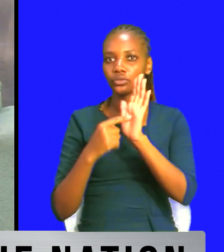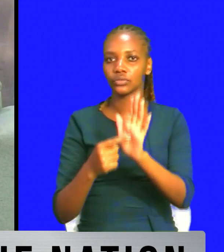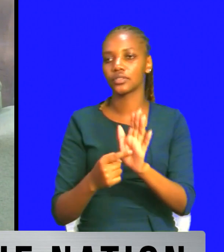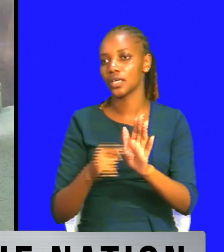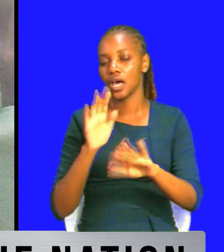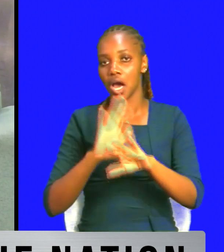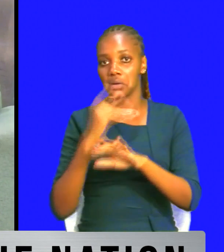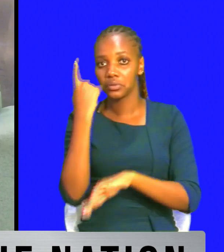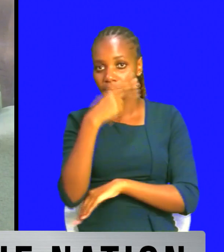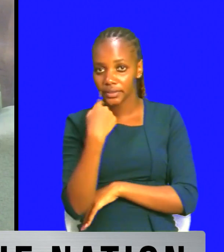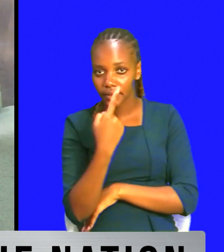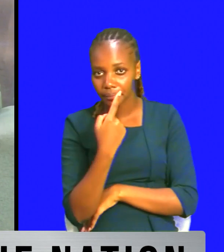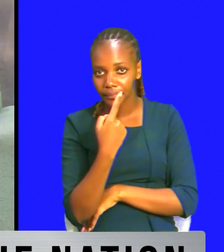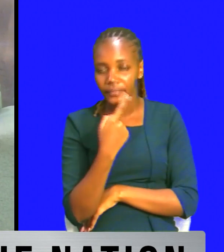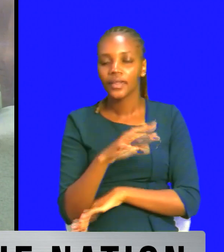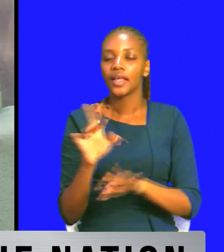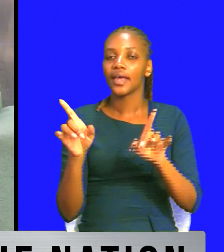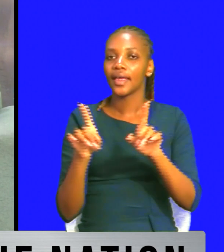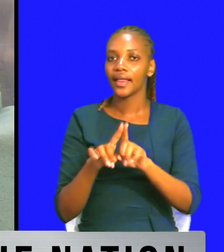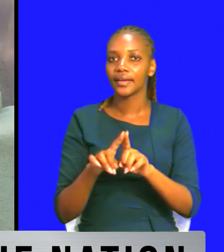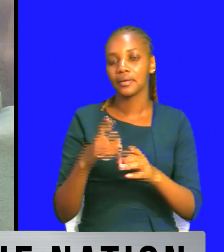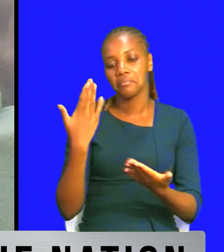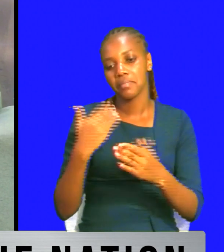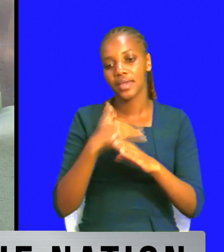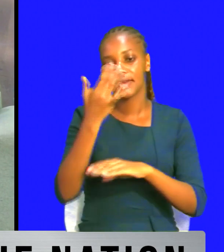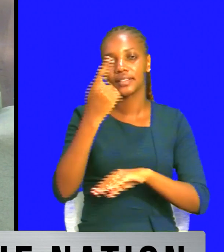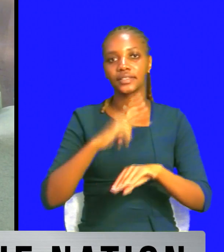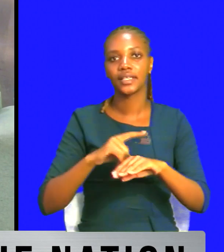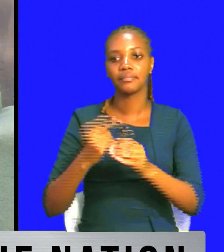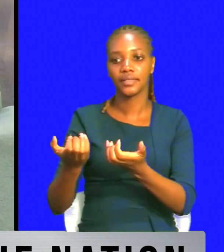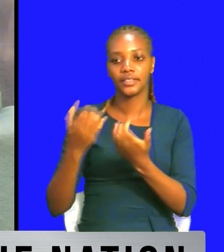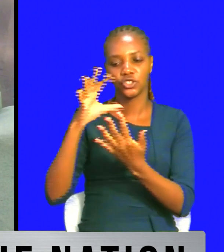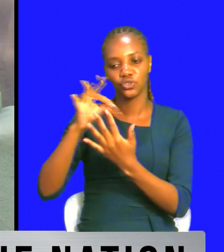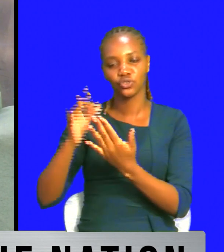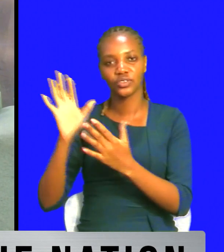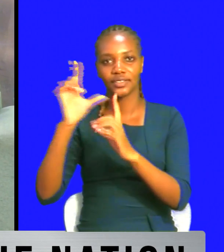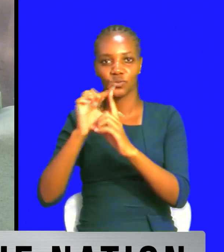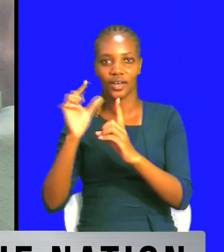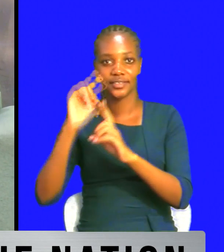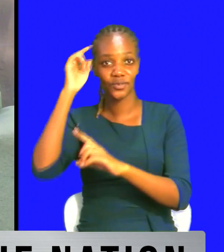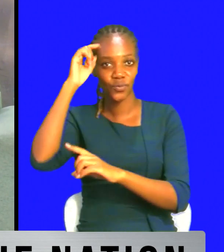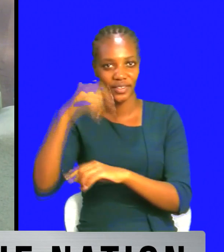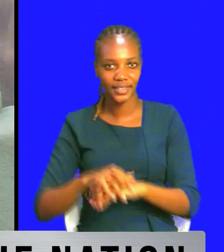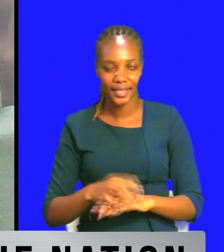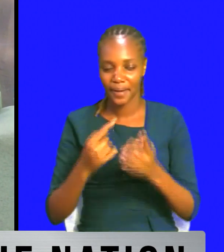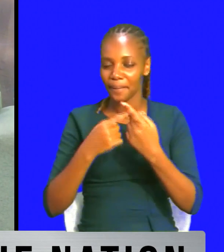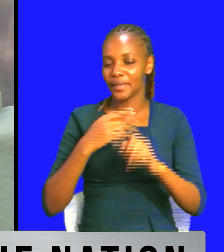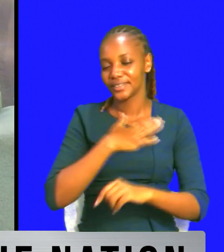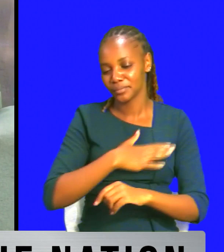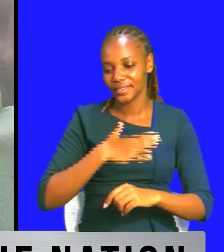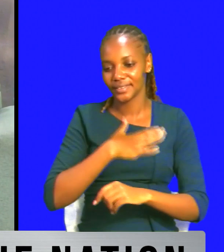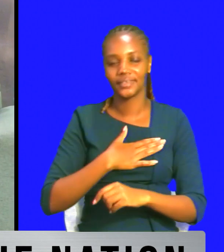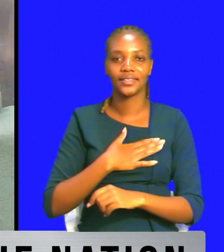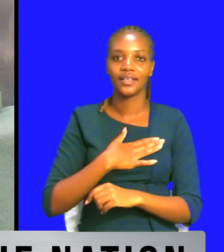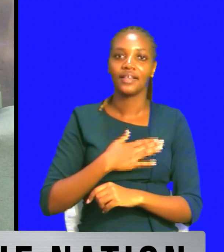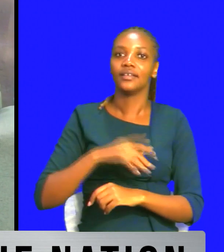good light, and maybe next time he's supposed to choose his words wisely, but please, he should try to